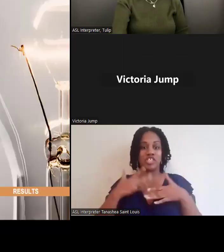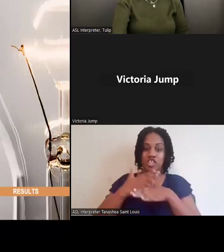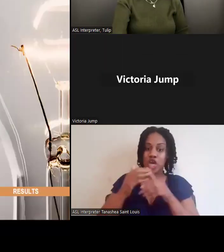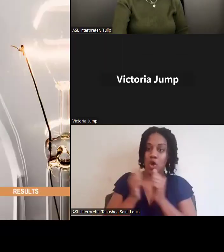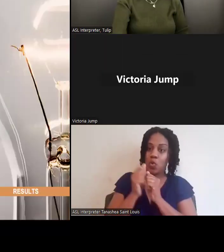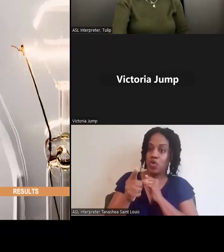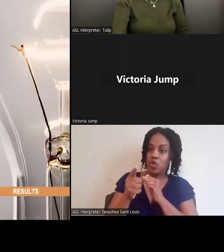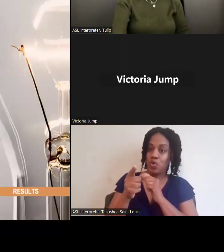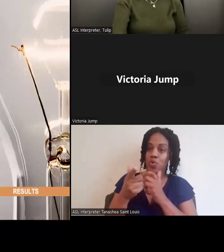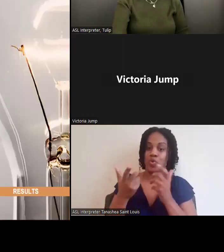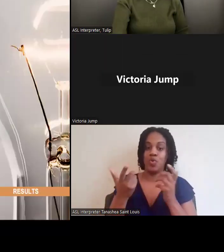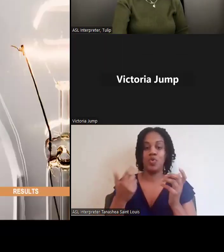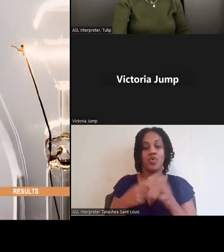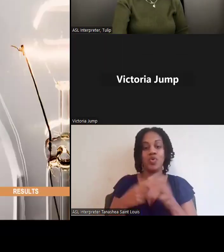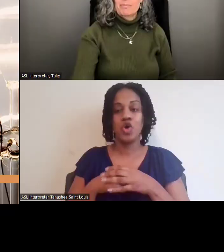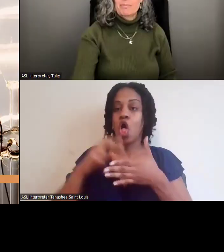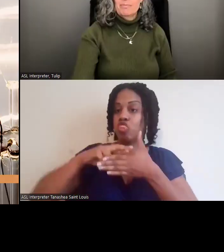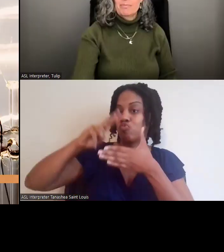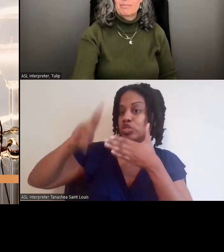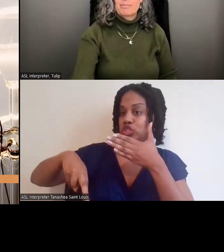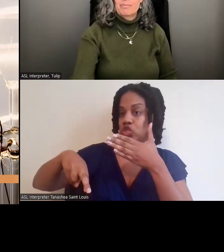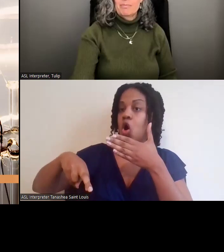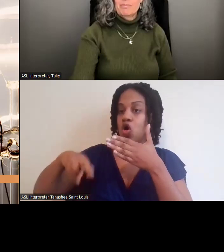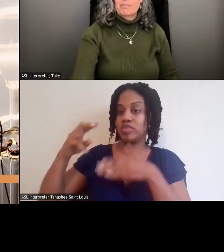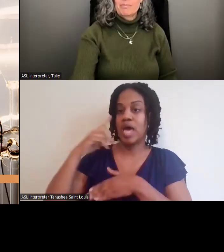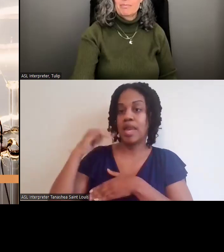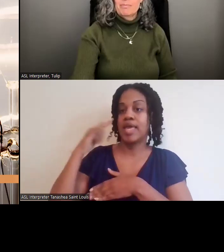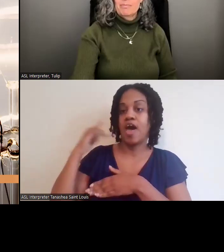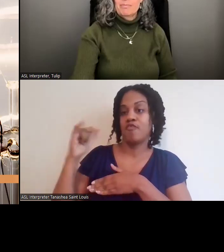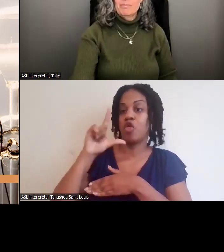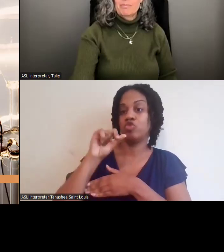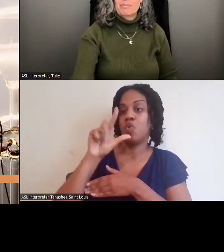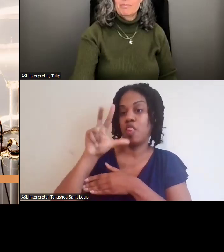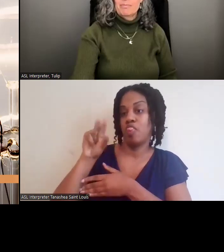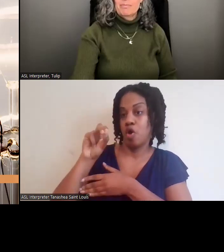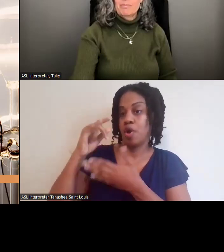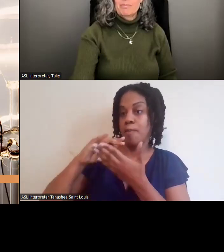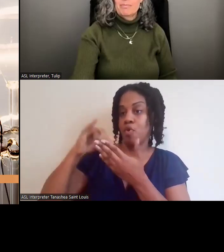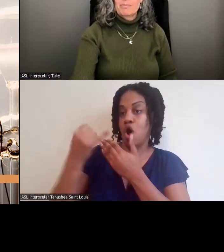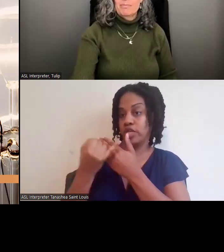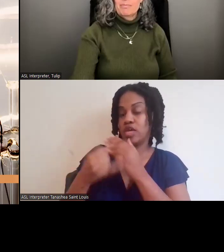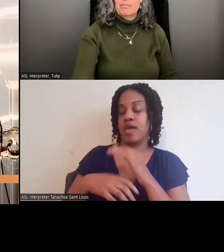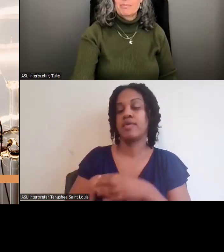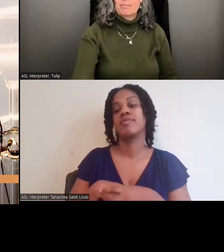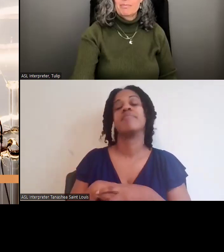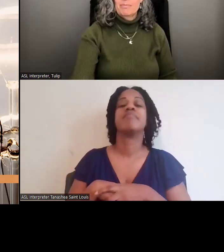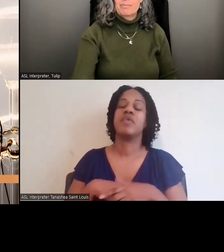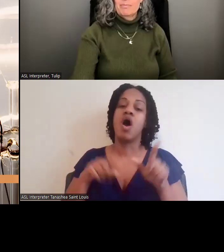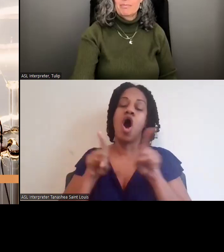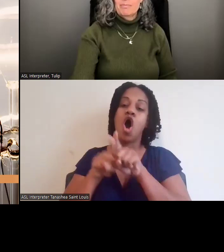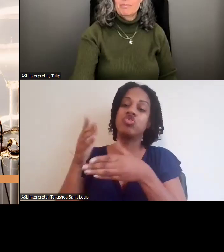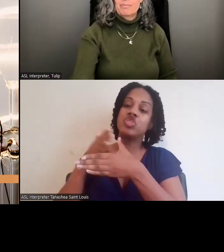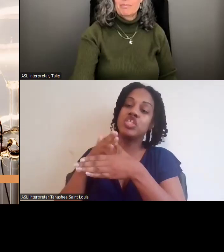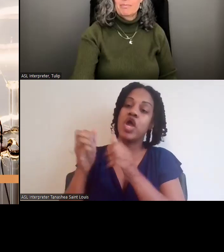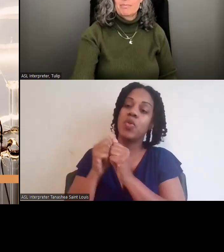you the sort of results of the California 2030 project, and also share with